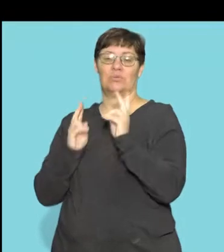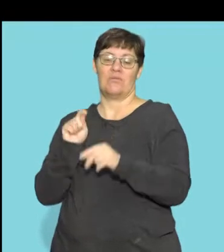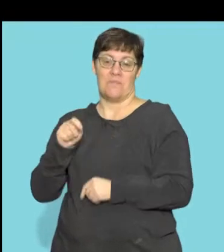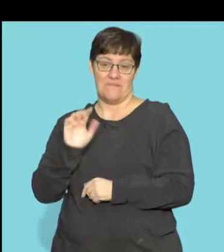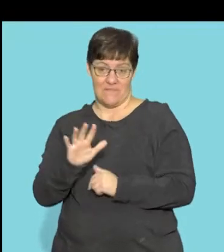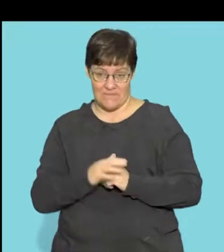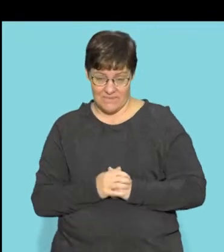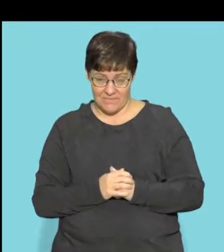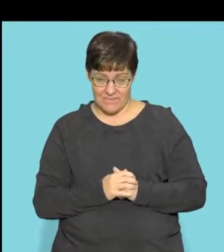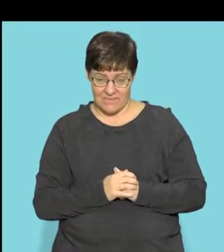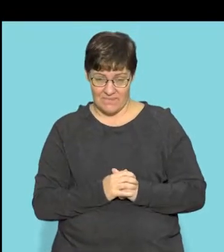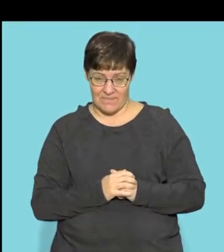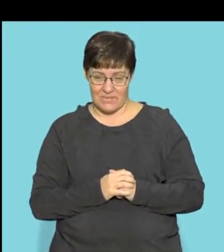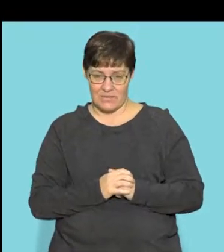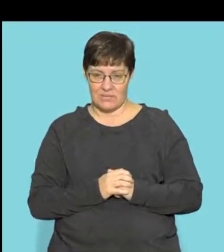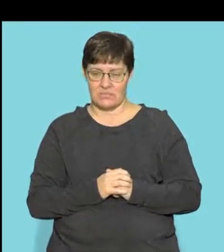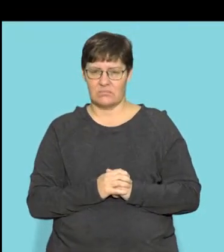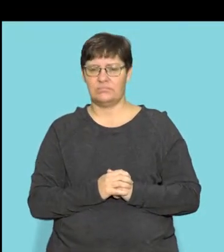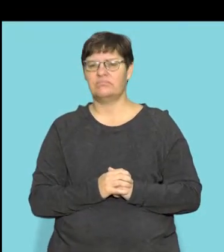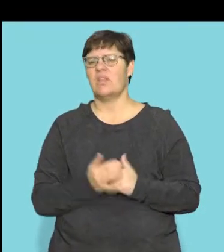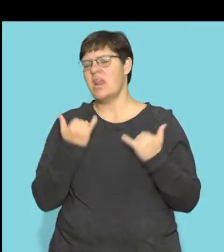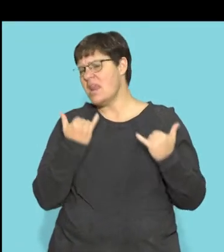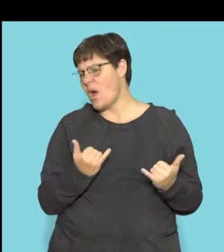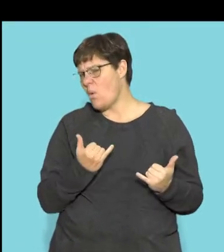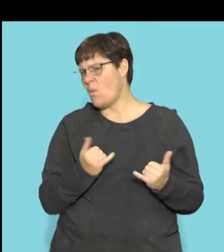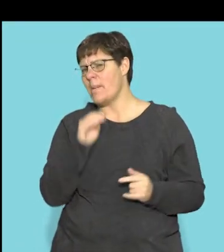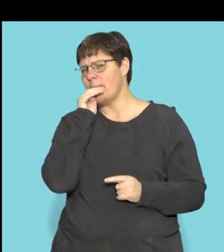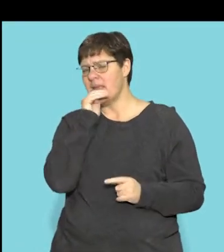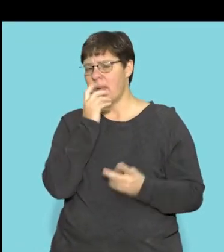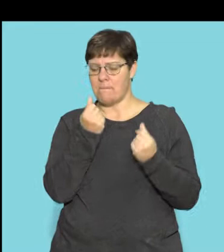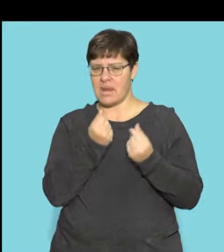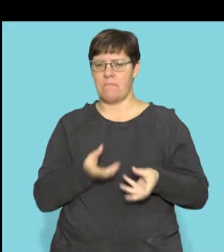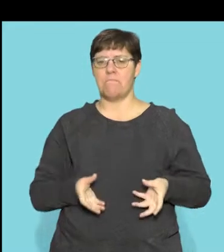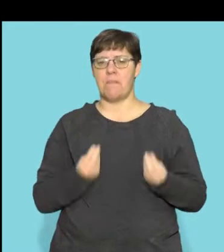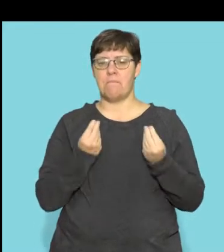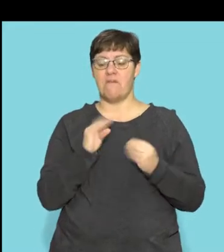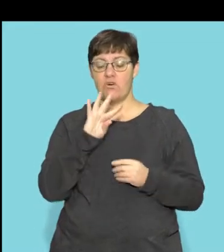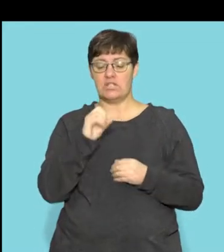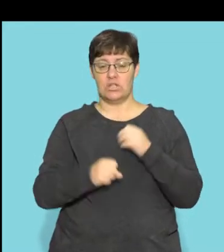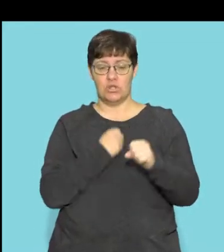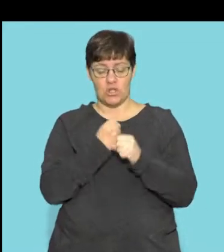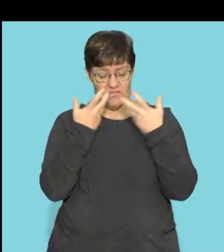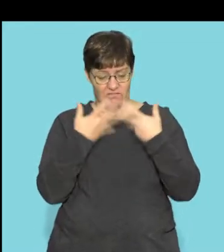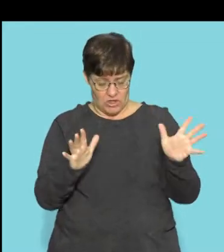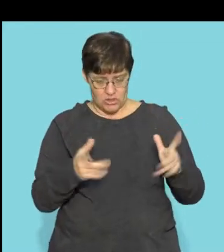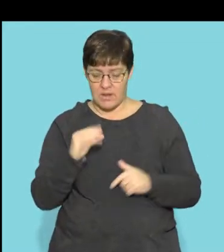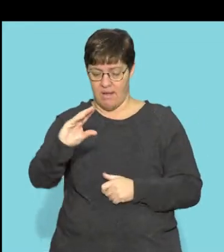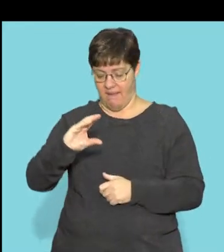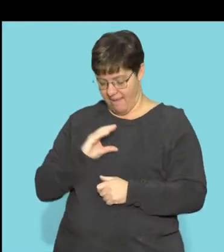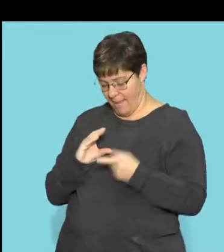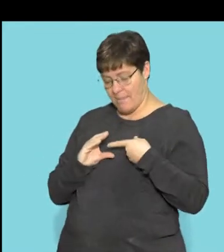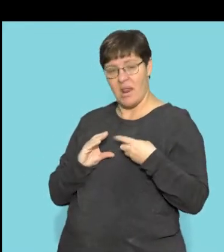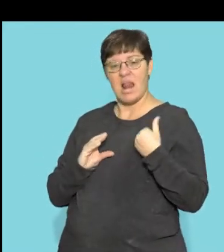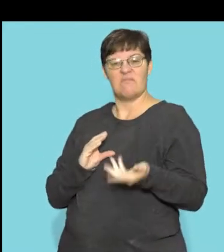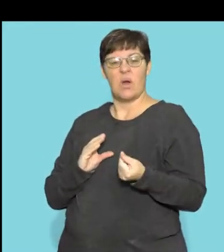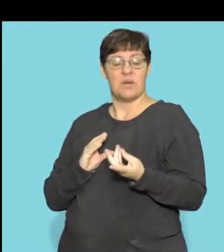how much money will you then now have to retire after the 40 years? So what we normally start by doing is to write down